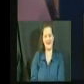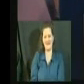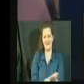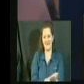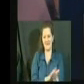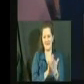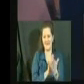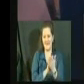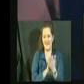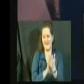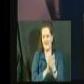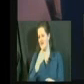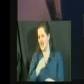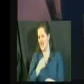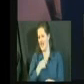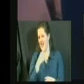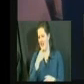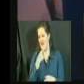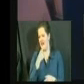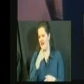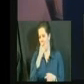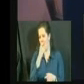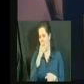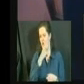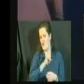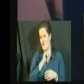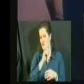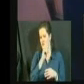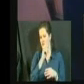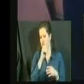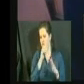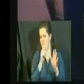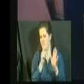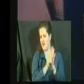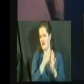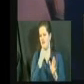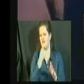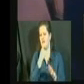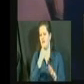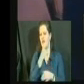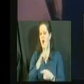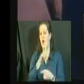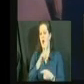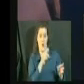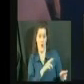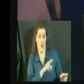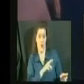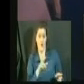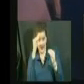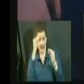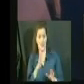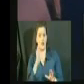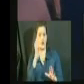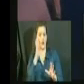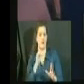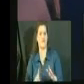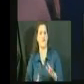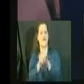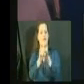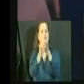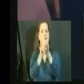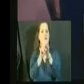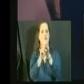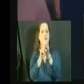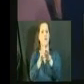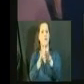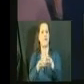I think it's a Chinese saying, that says, when the student is ready, the teacher will appear. Well, the